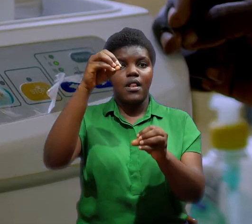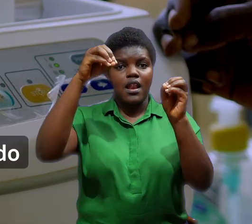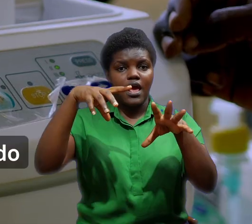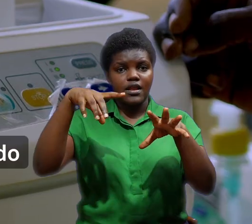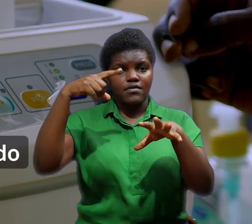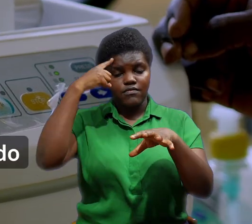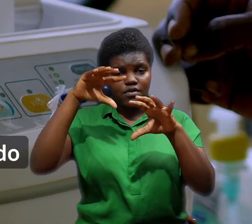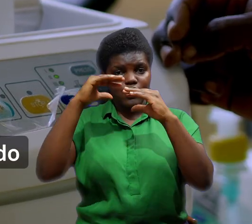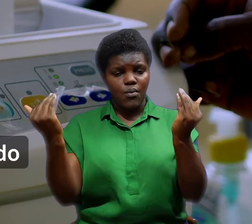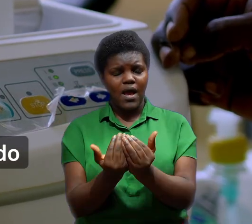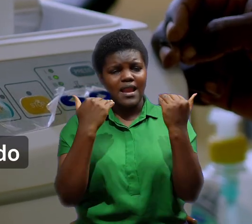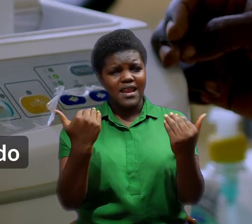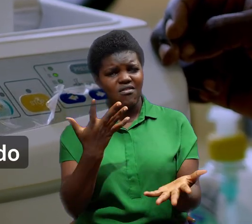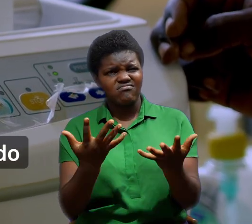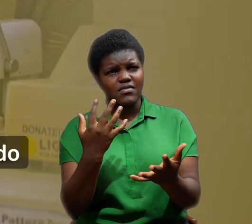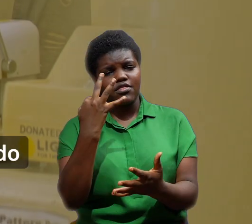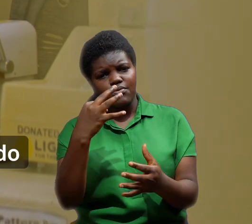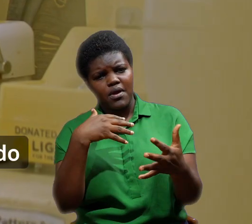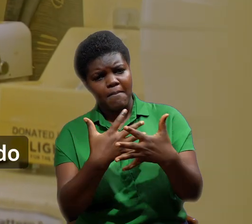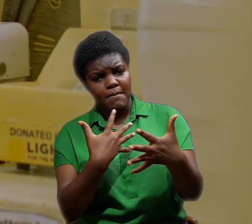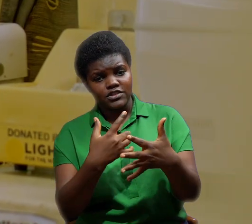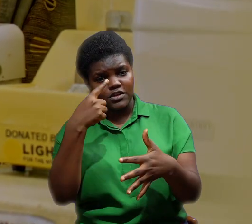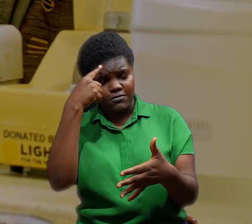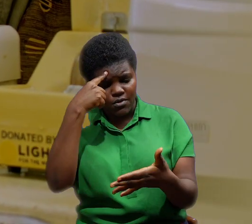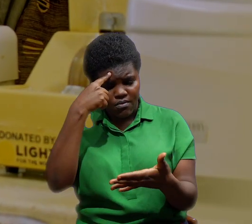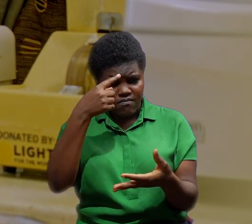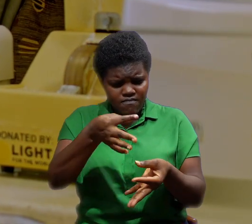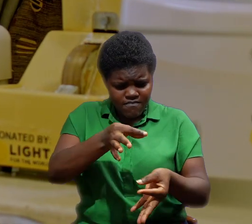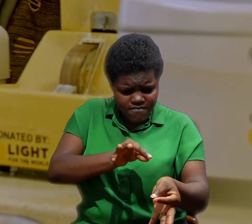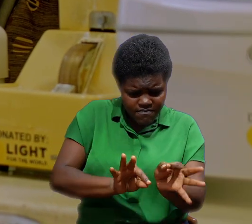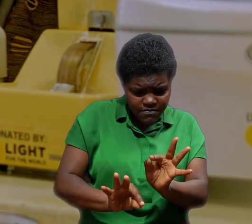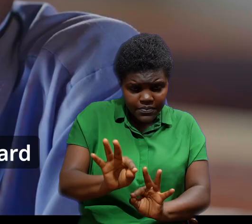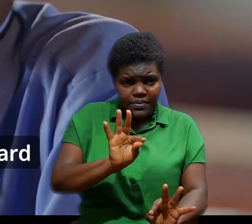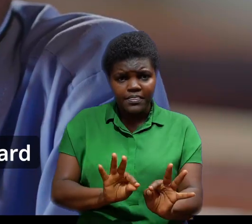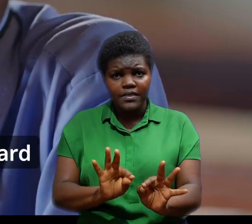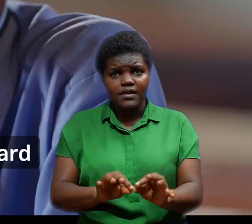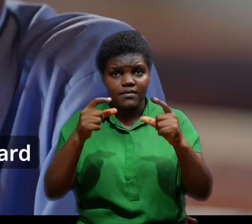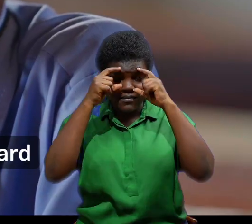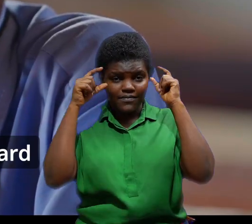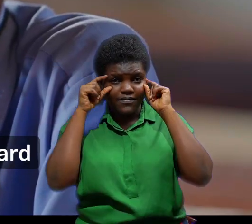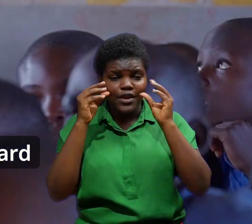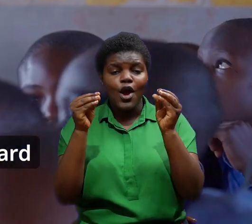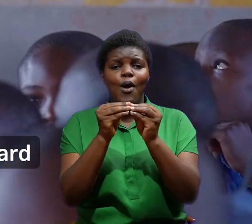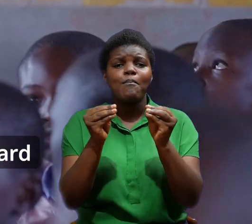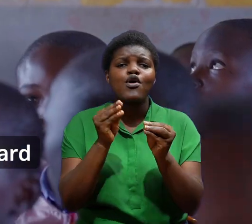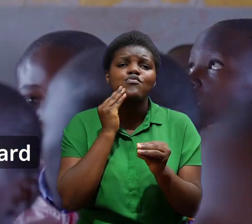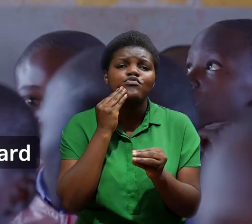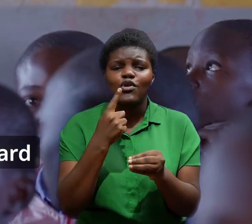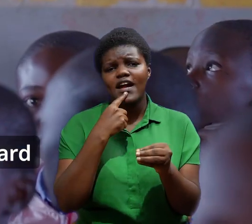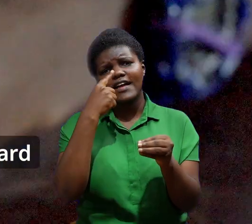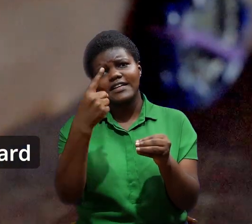the World. We have right now 3 machines that do the aging processes. Naye tubona bulungi ku